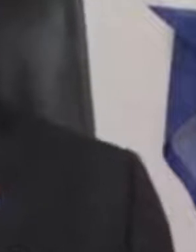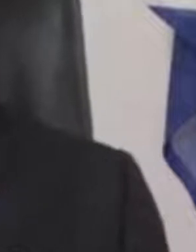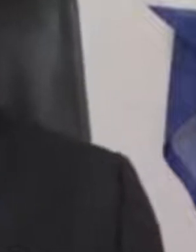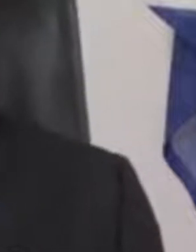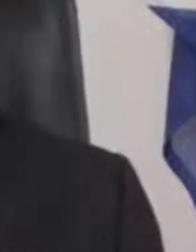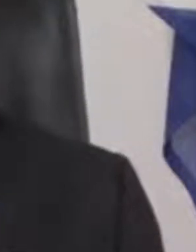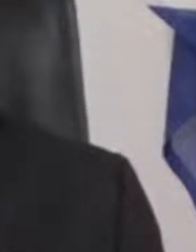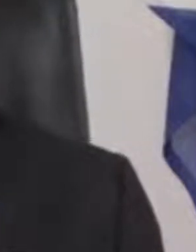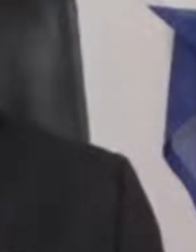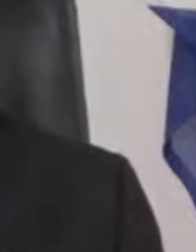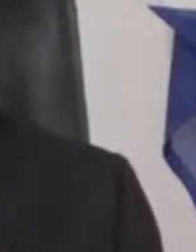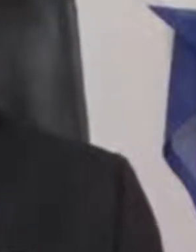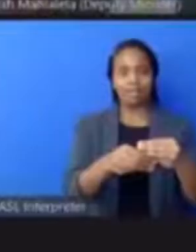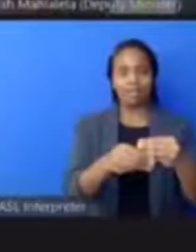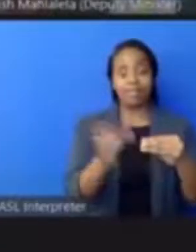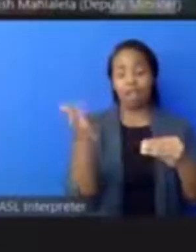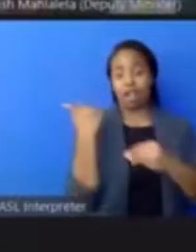I announced late last year.